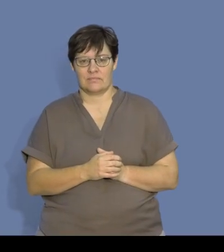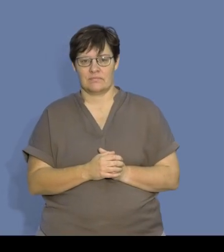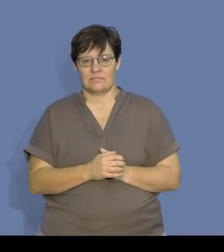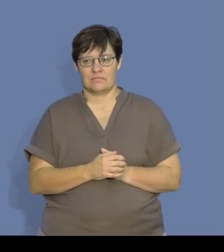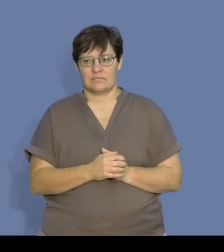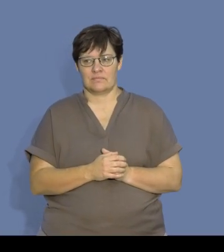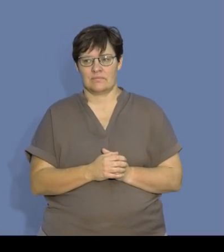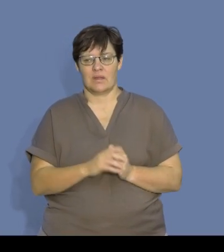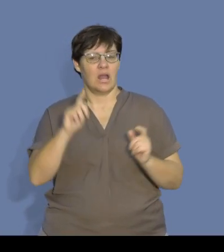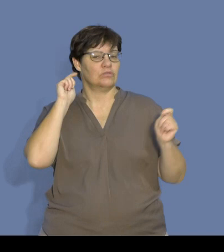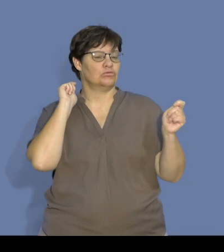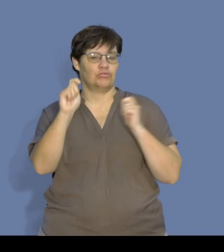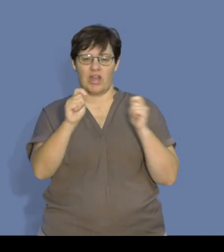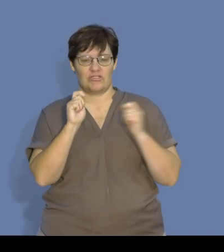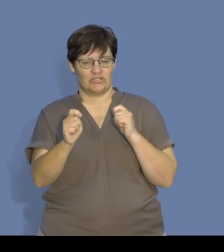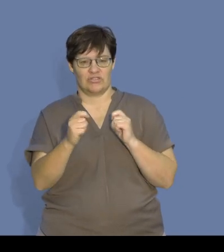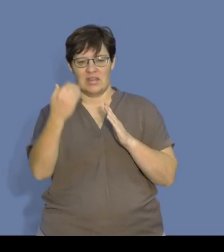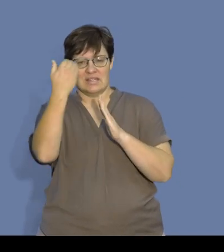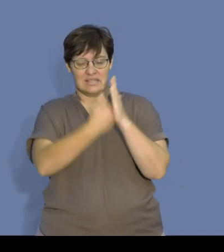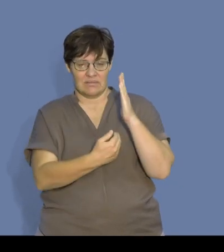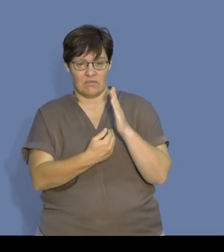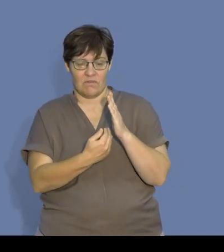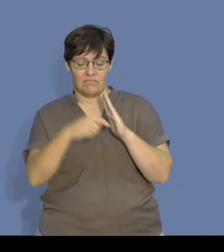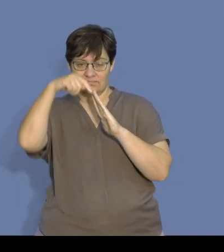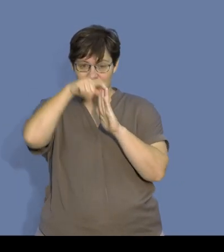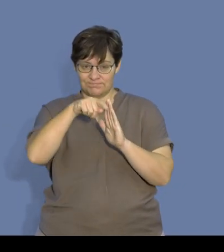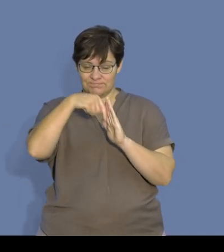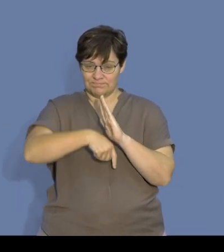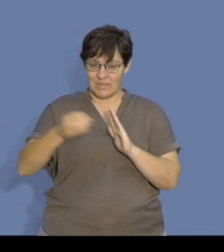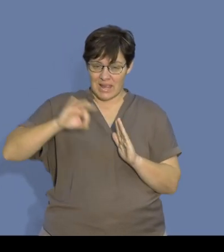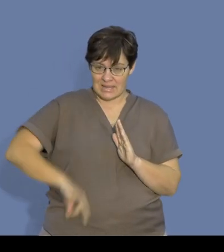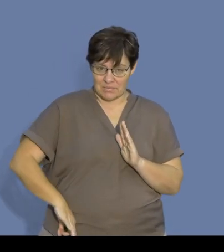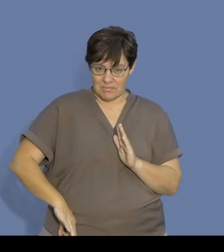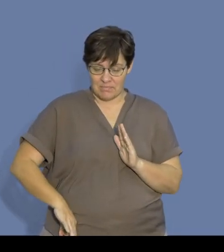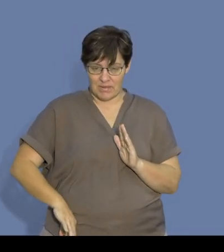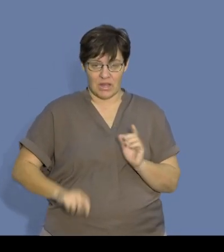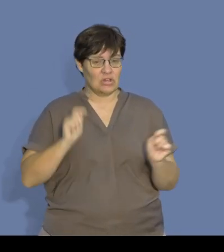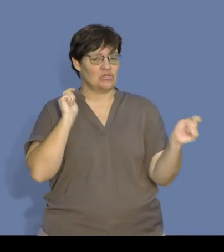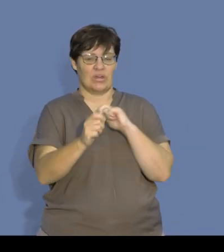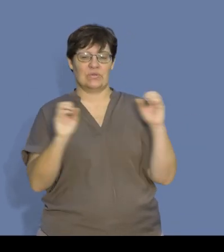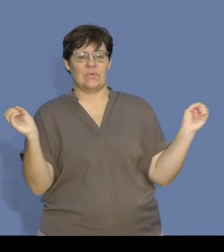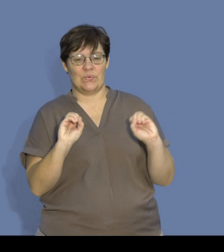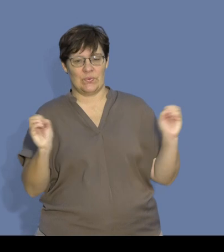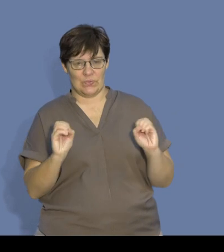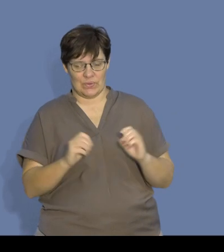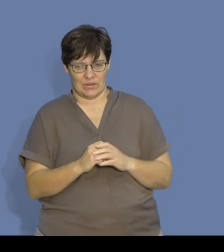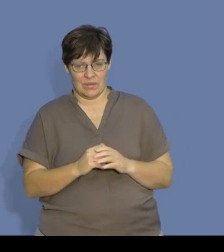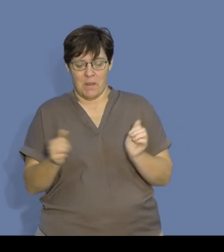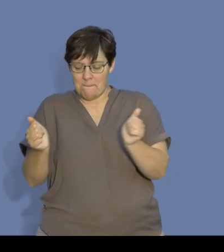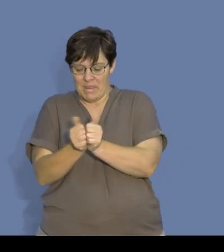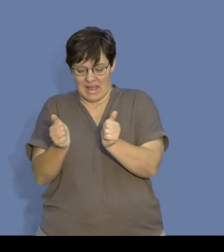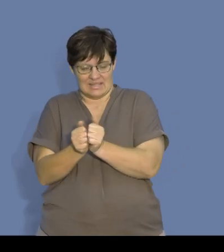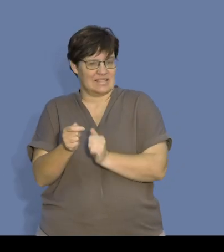there are no changes to the statement of comprehensive income, and here I'm referring to in